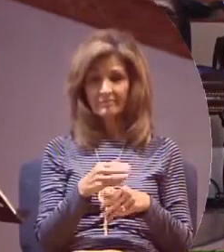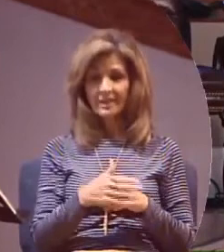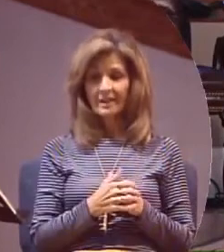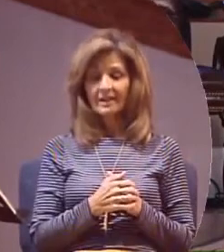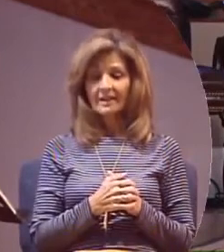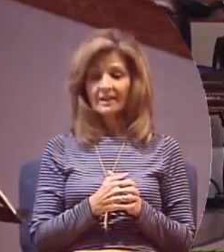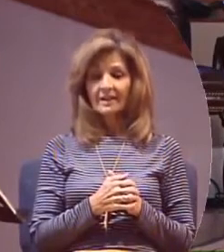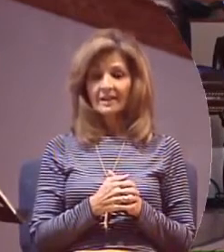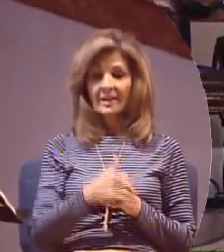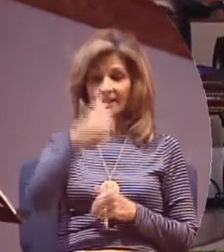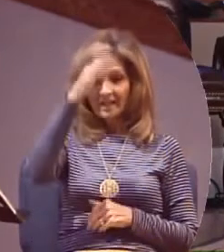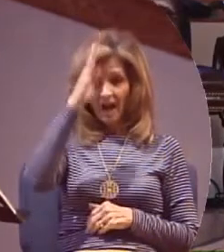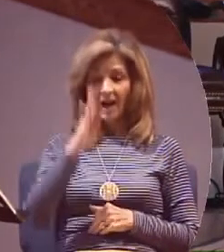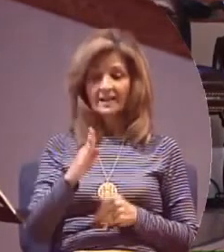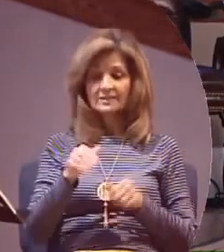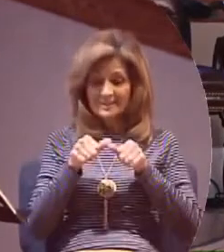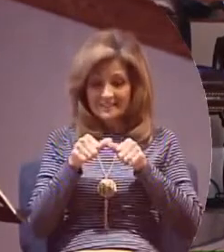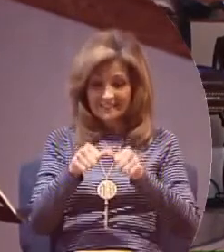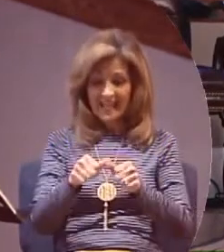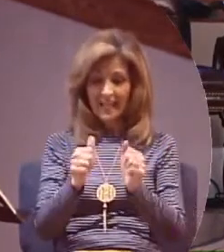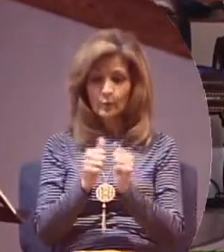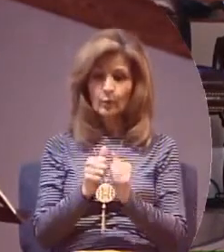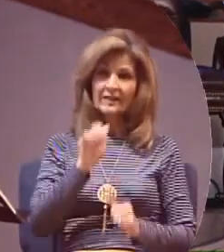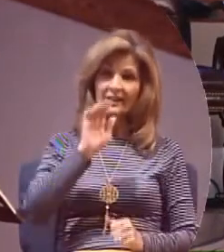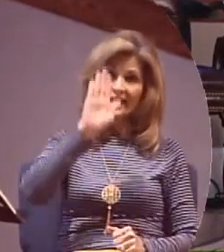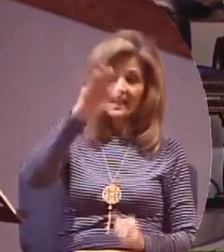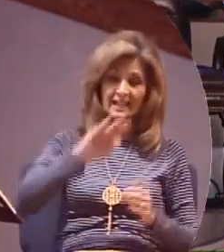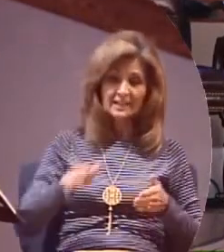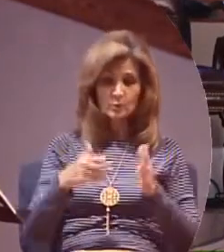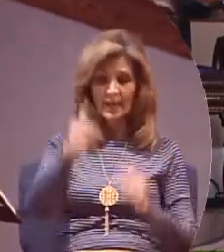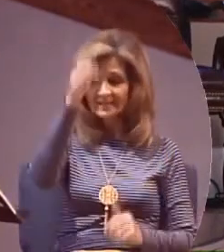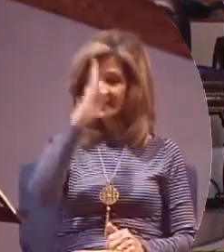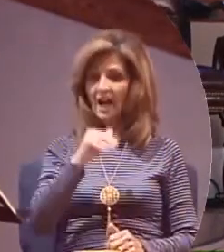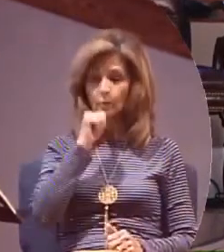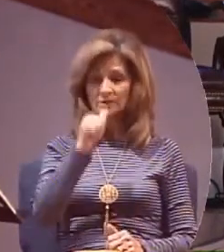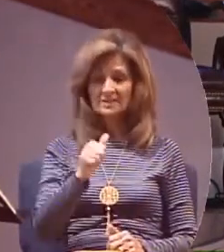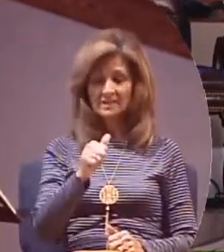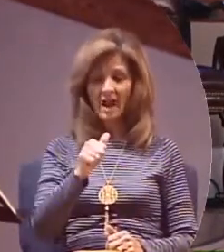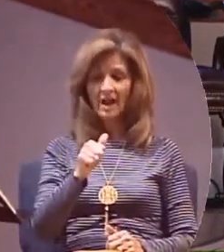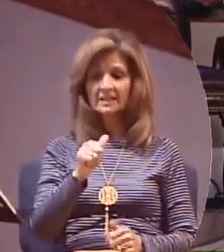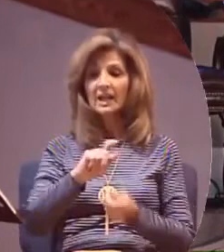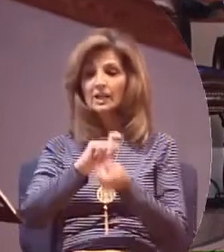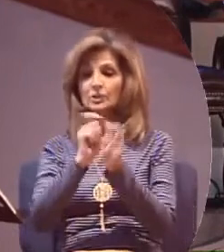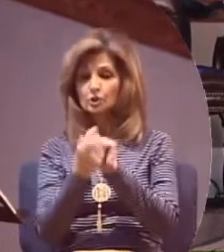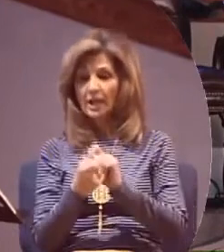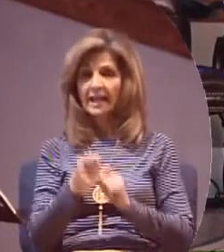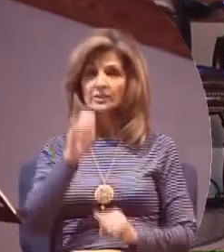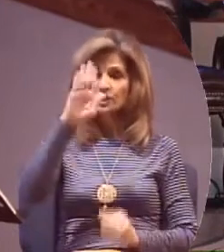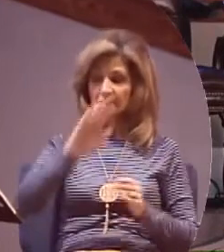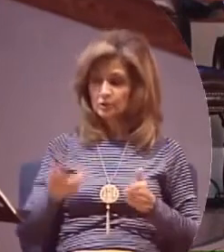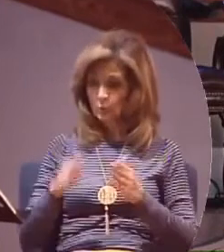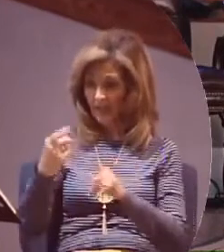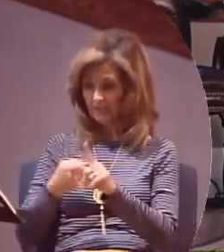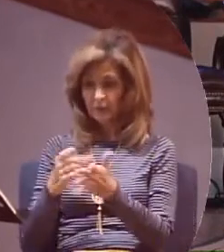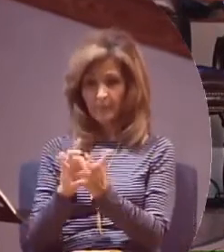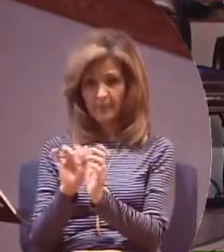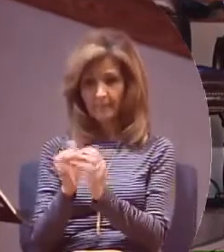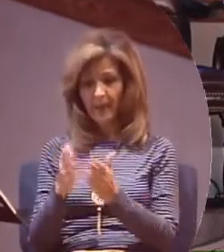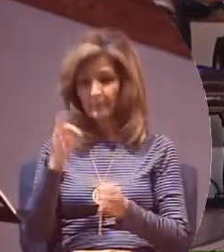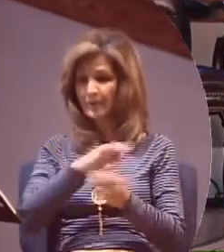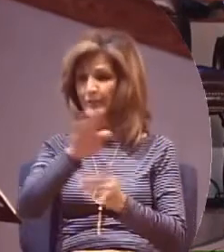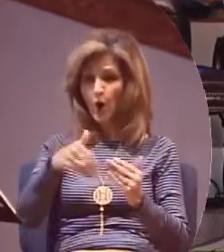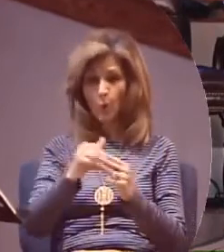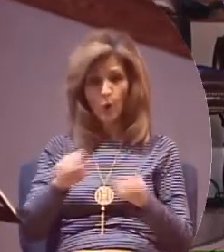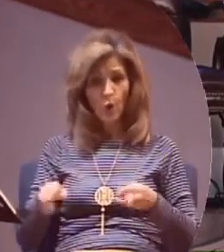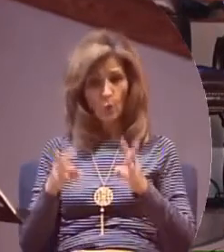Maybe y'all didn't get that. God will not step outside of the perimeters of this book right here if the whole